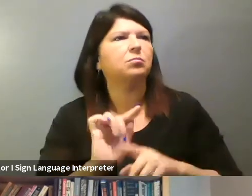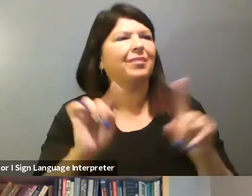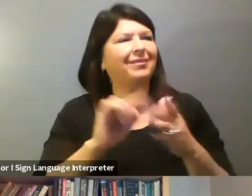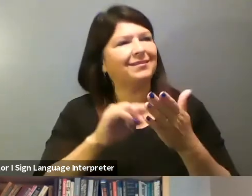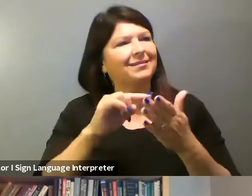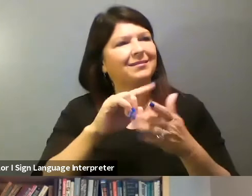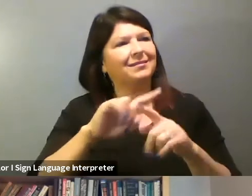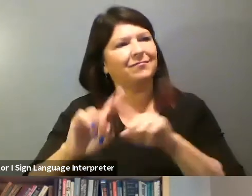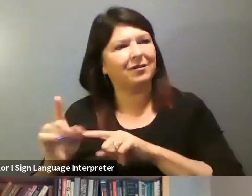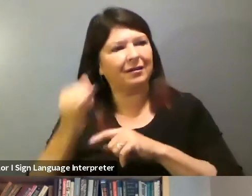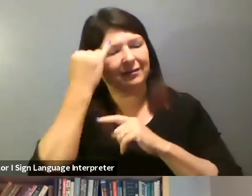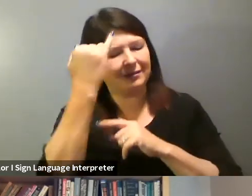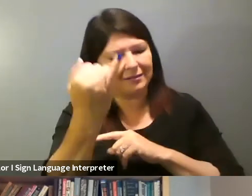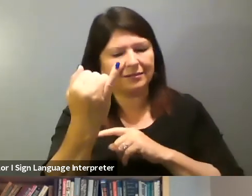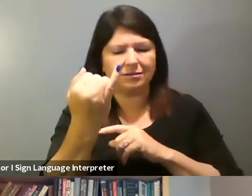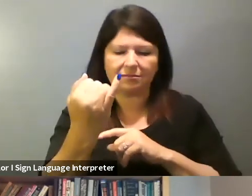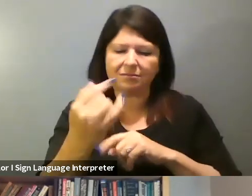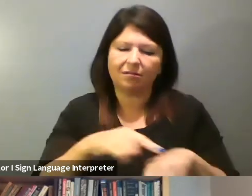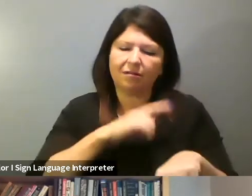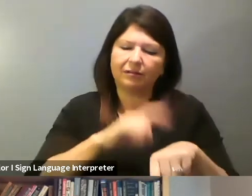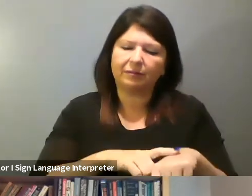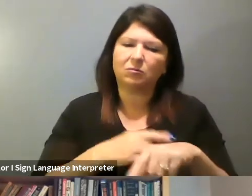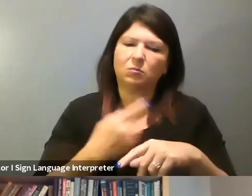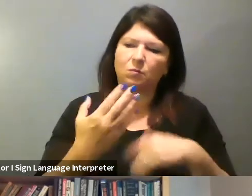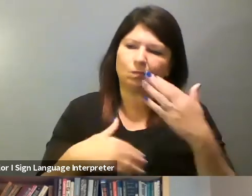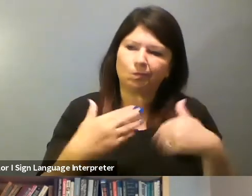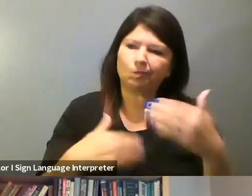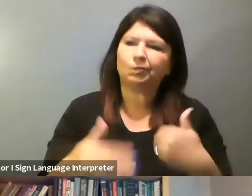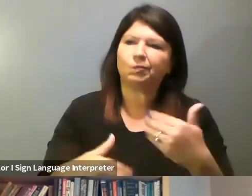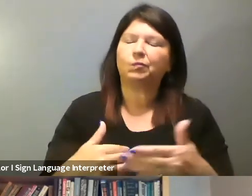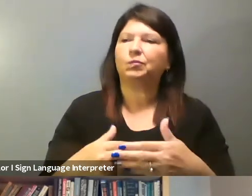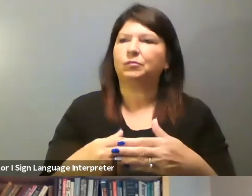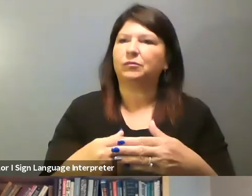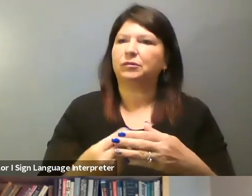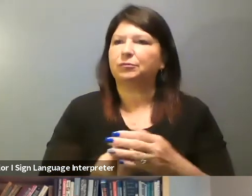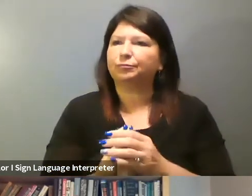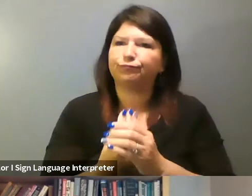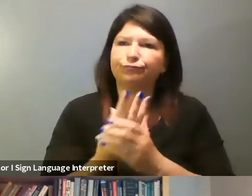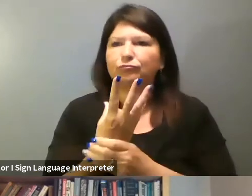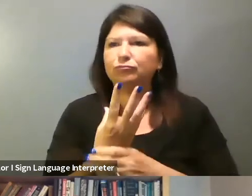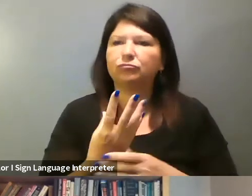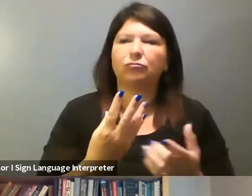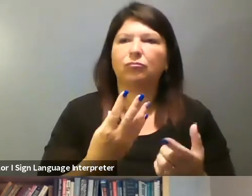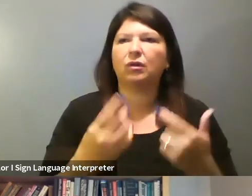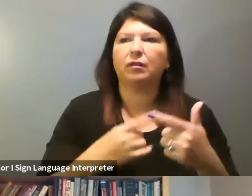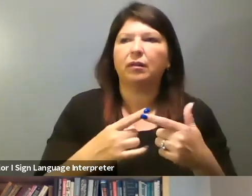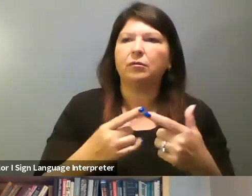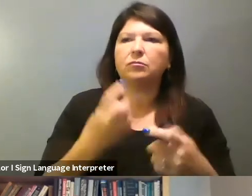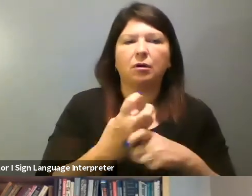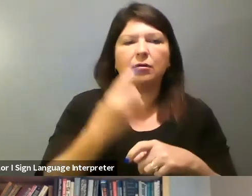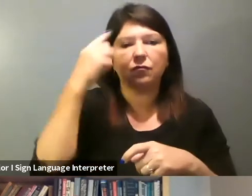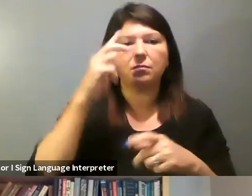to generate and to like, to see if there is a possibility that people would be open to me or that, you know, that it's, that there